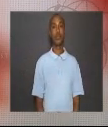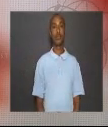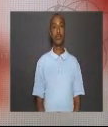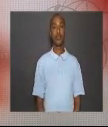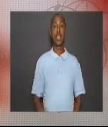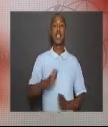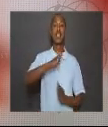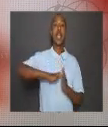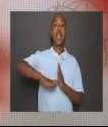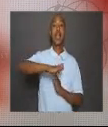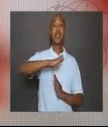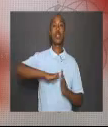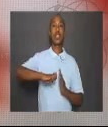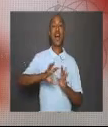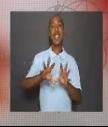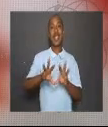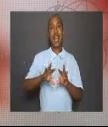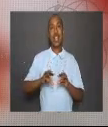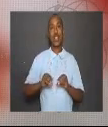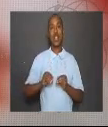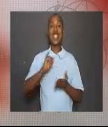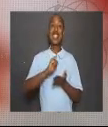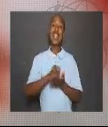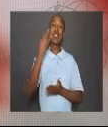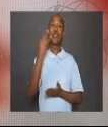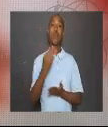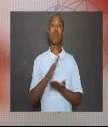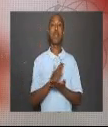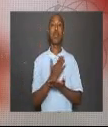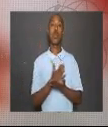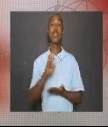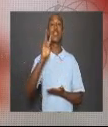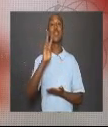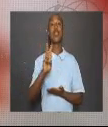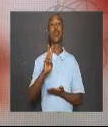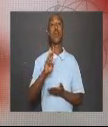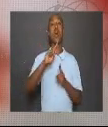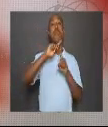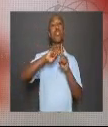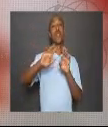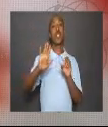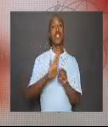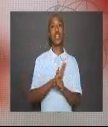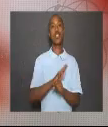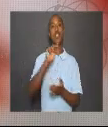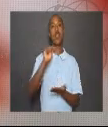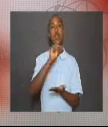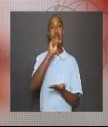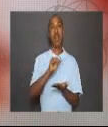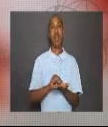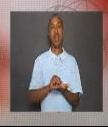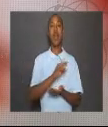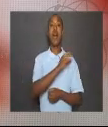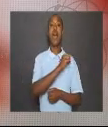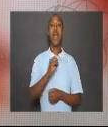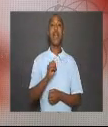The electrostatic attraction that is formed between the two positively charged nuclei